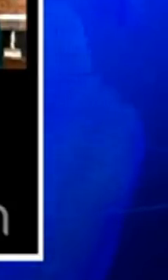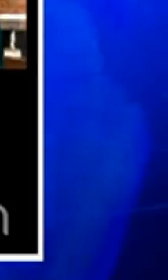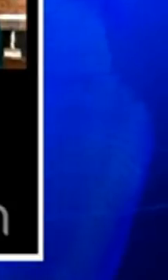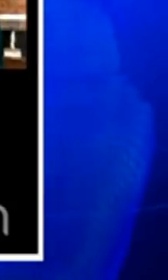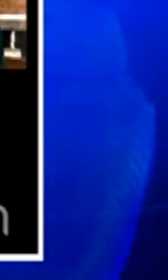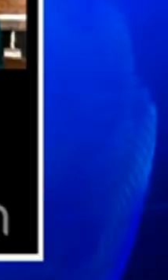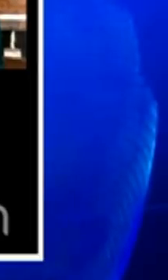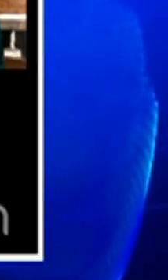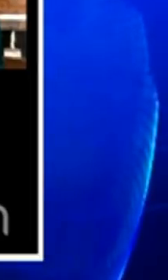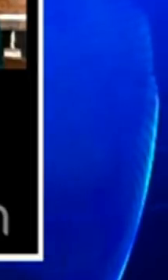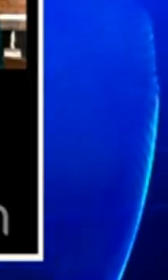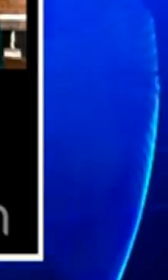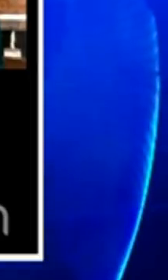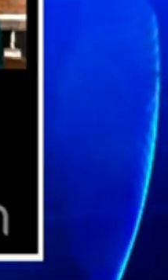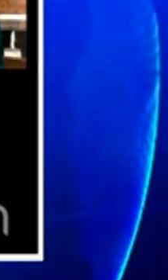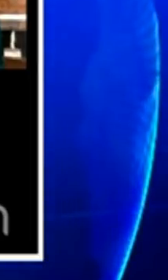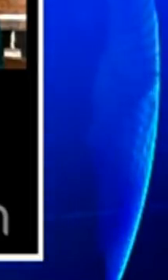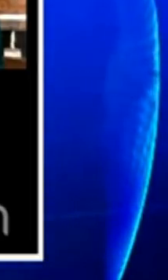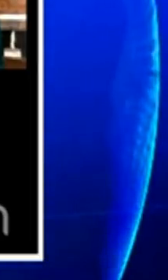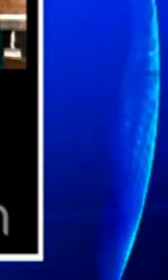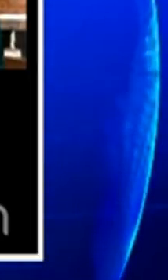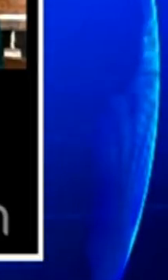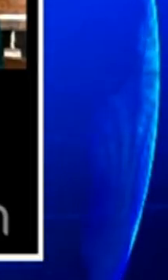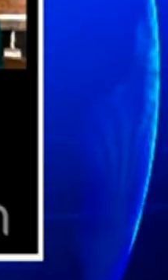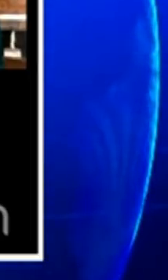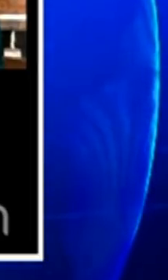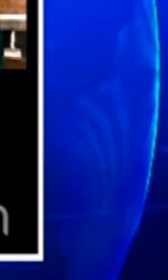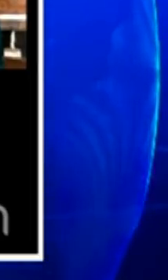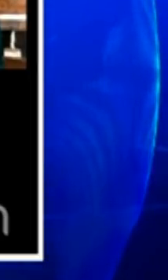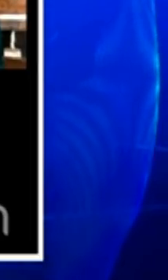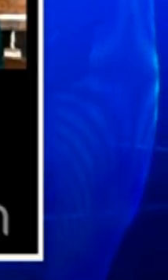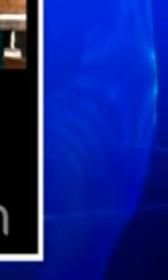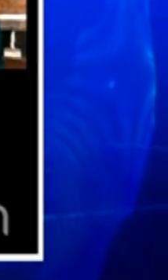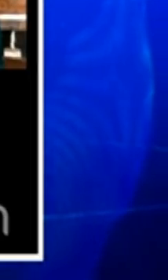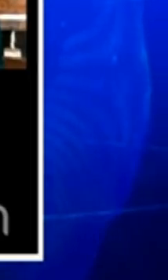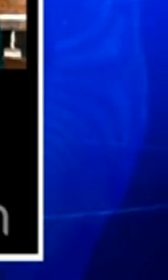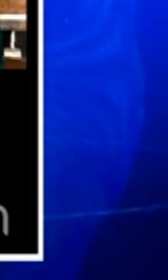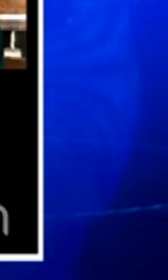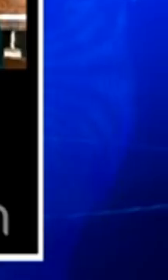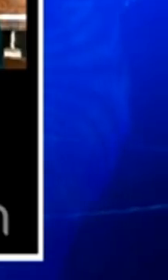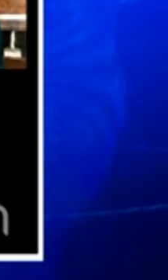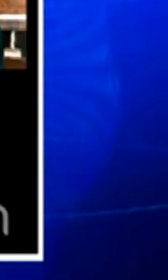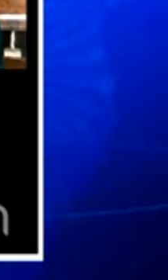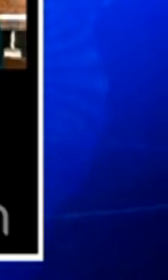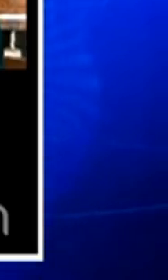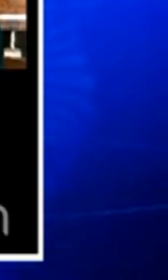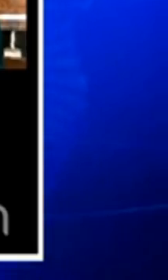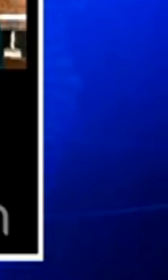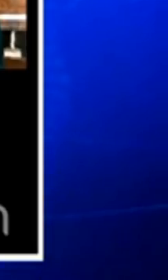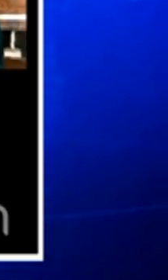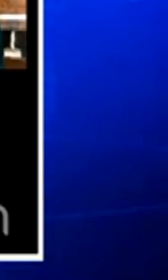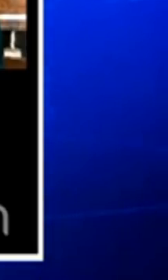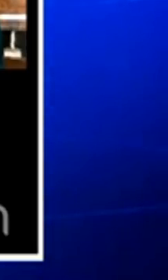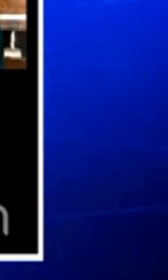section. We also rely on Section 38. We also rely on Section 172. But let's answer this within the strict confines